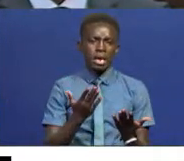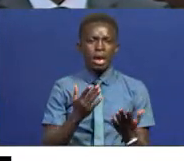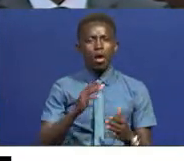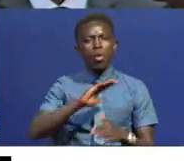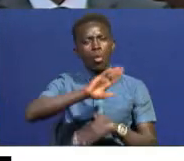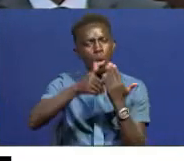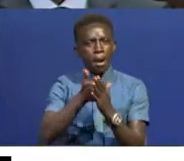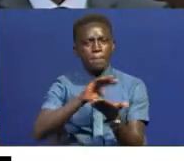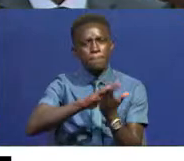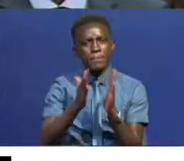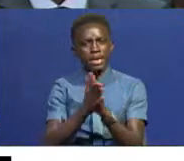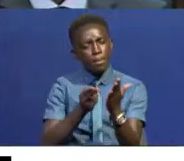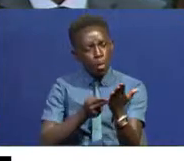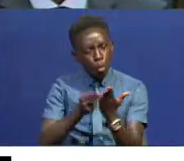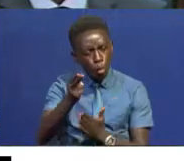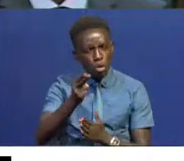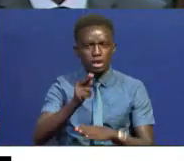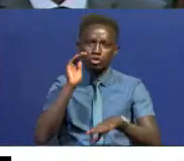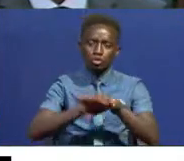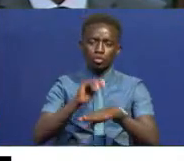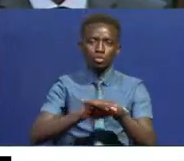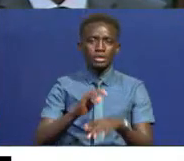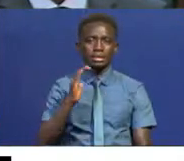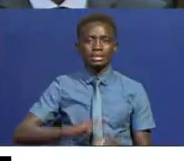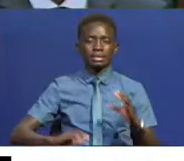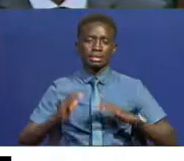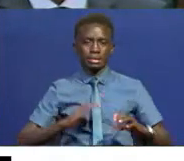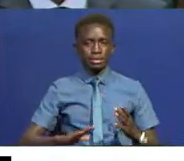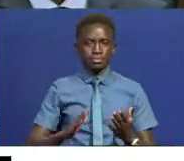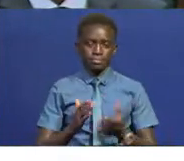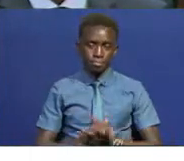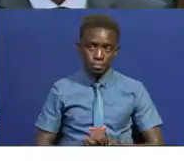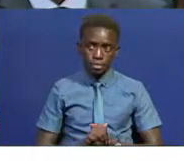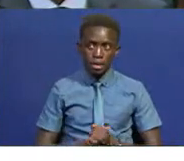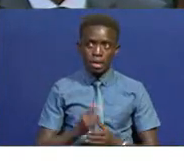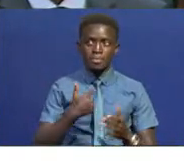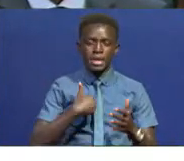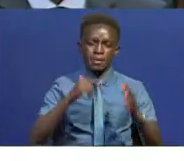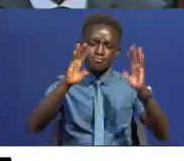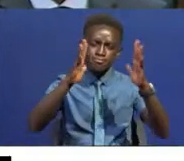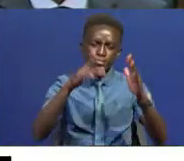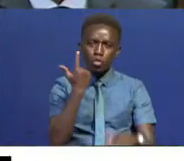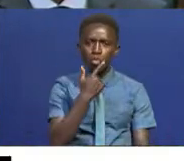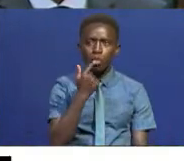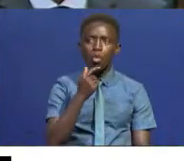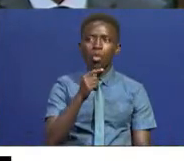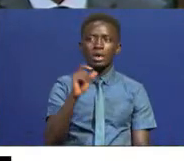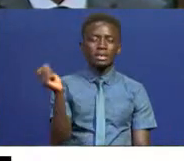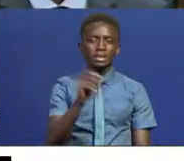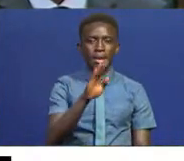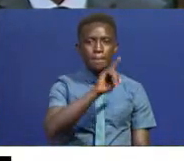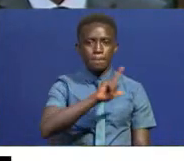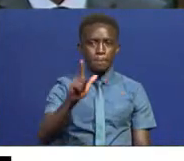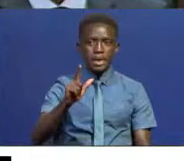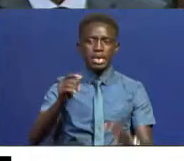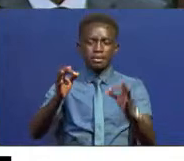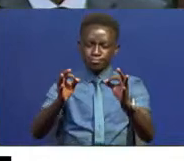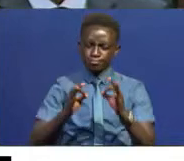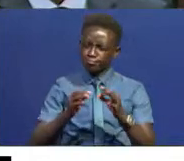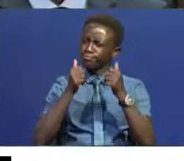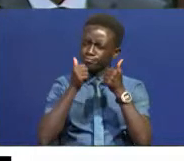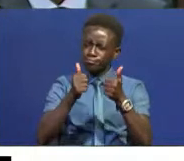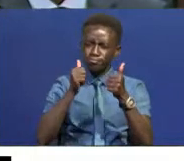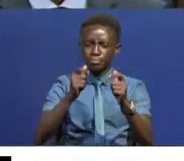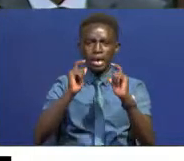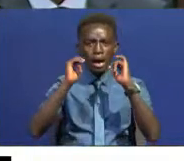professionals. I commend the institutions which have won the Wage Bill Accountability Awards for setting a worthy